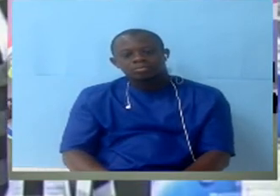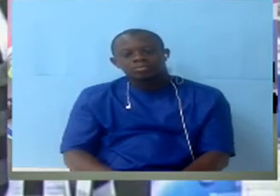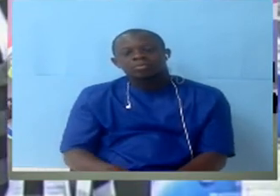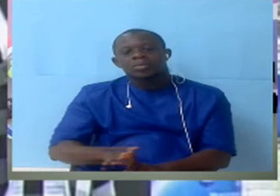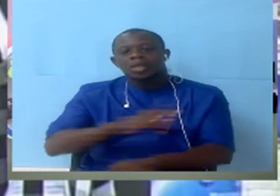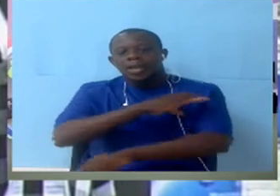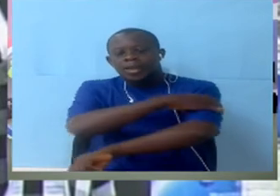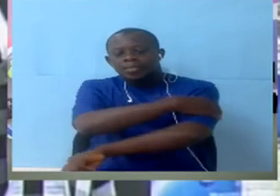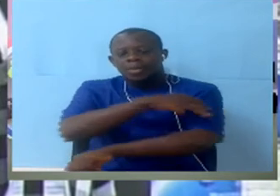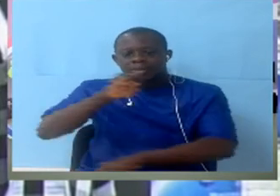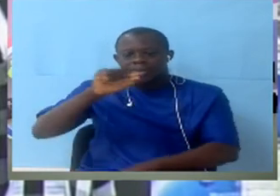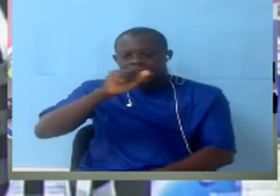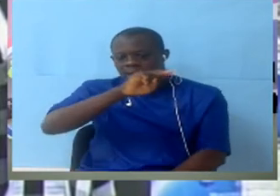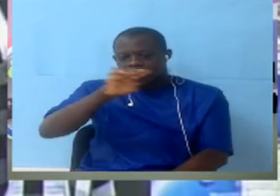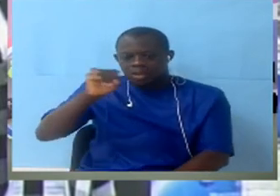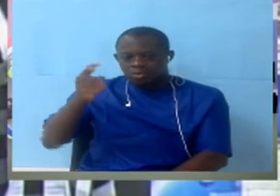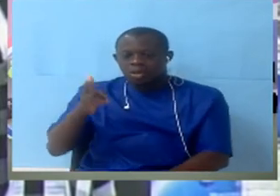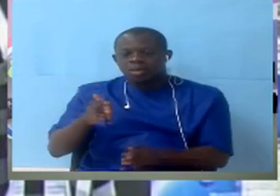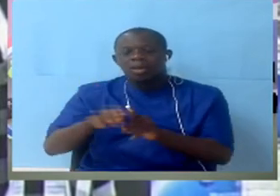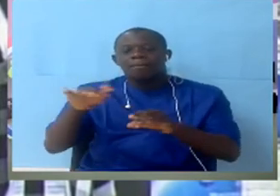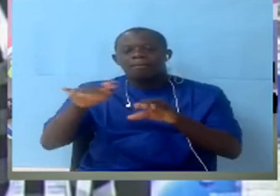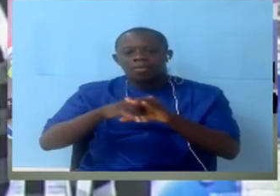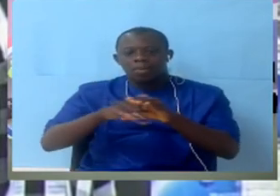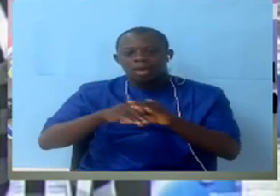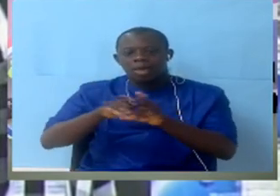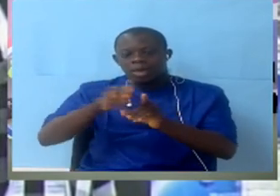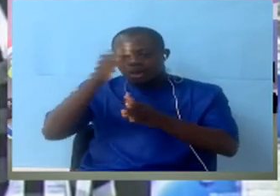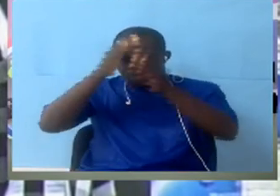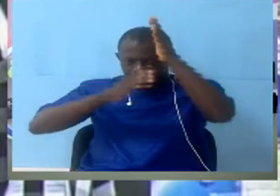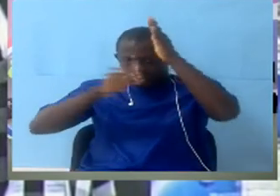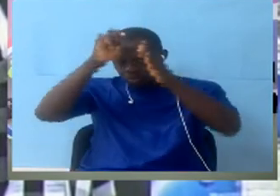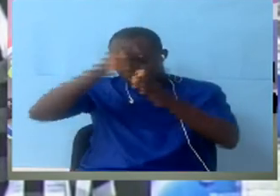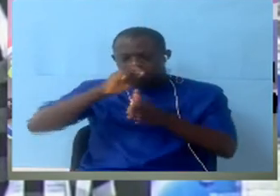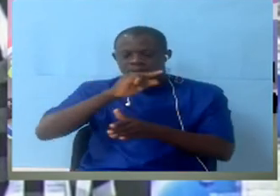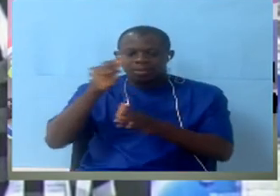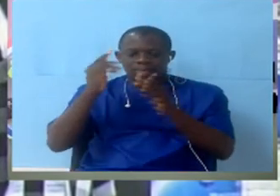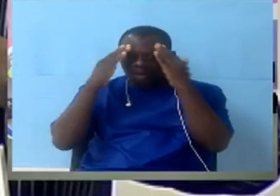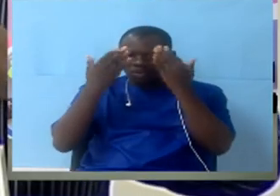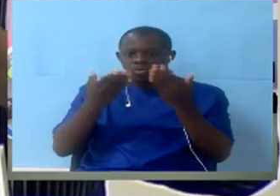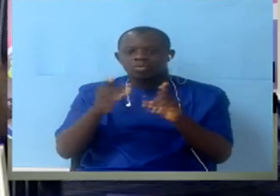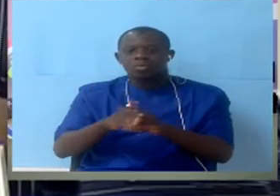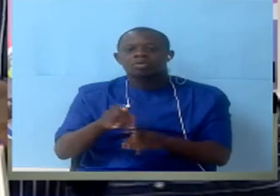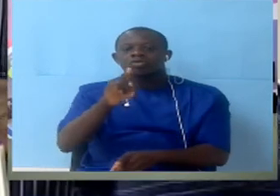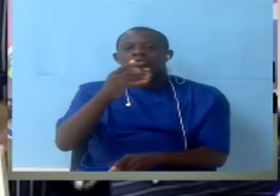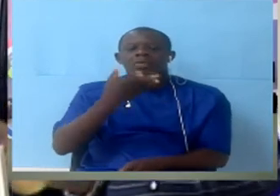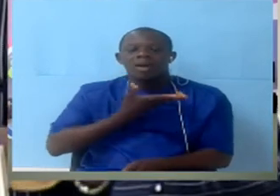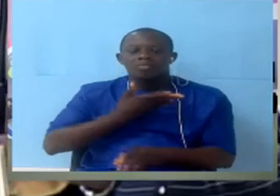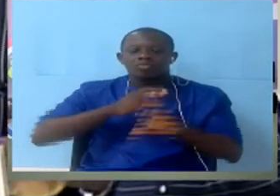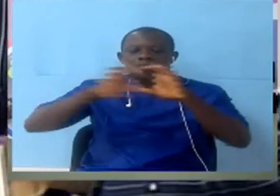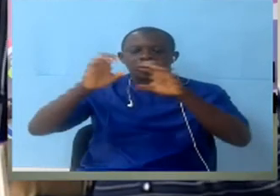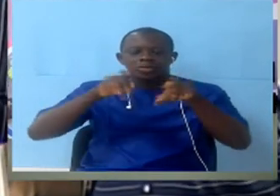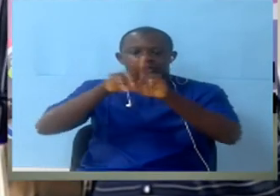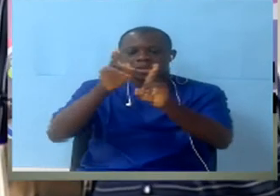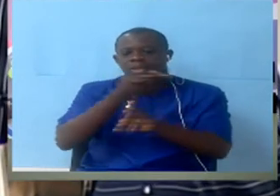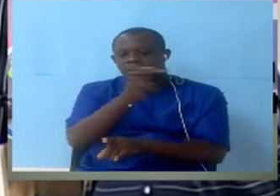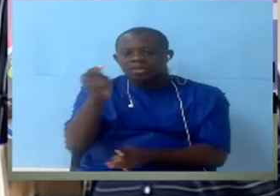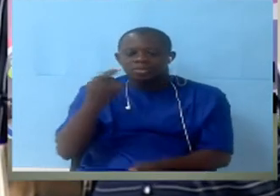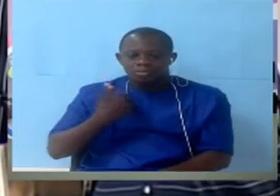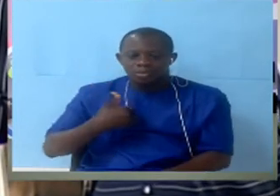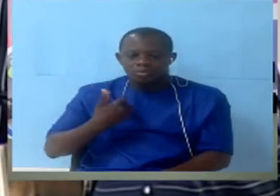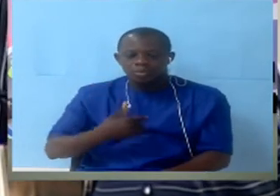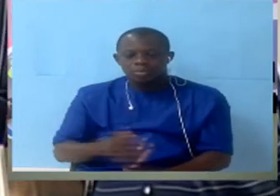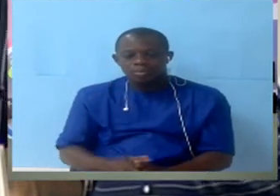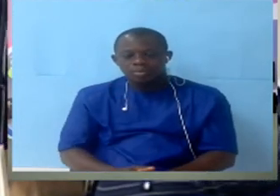Captain Sane was a member of the military police, but I don't know his name. Okay. And then, Captain Sane. Did you have a conversation with them? Ni kachasoro